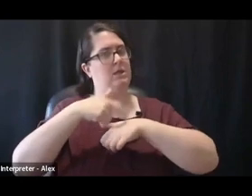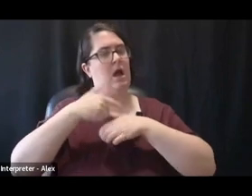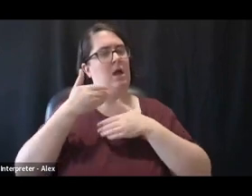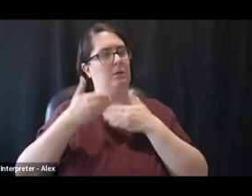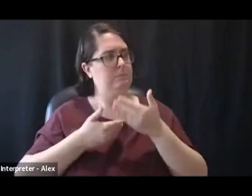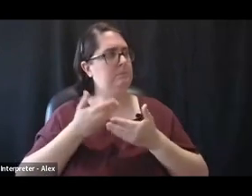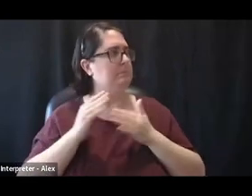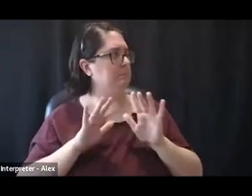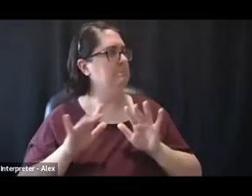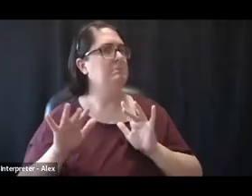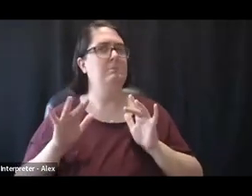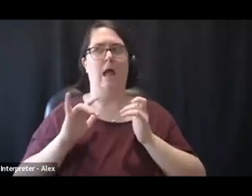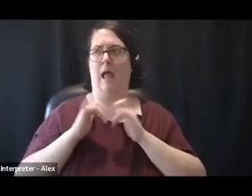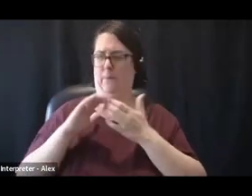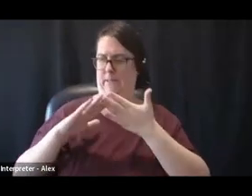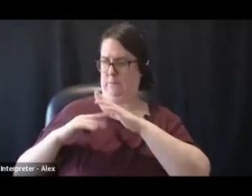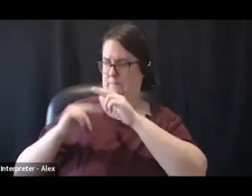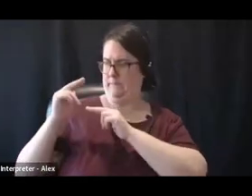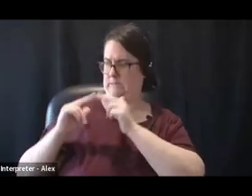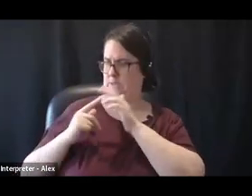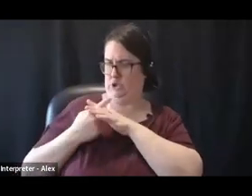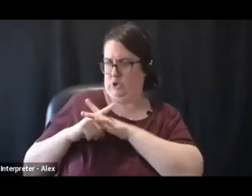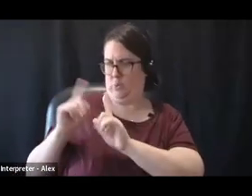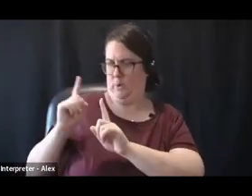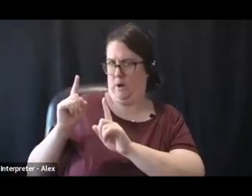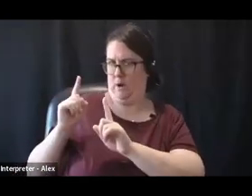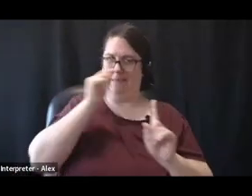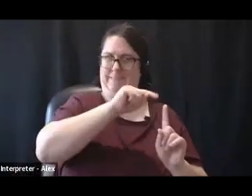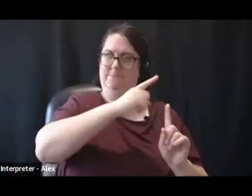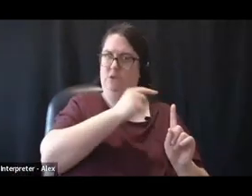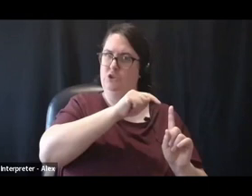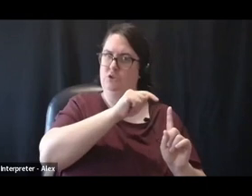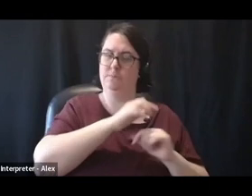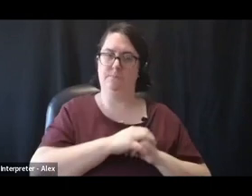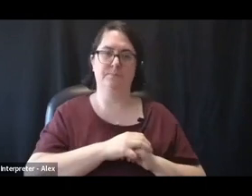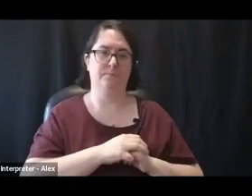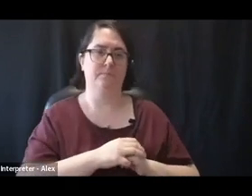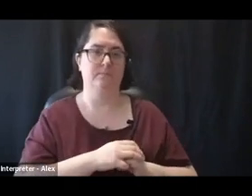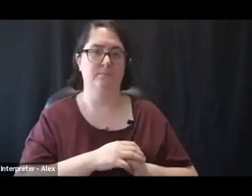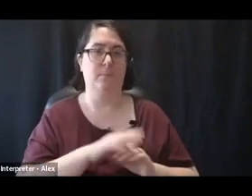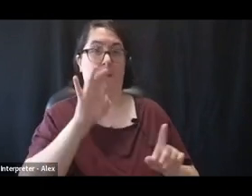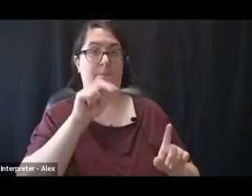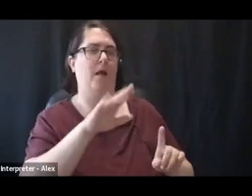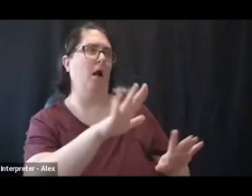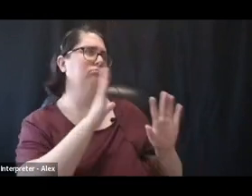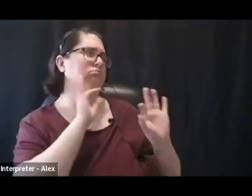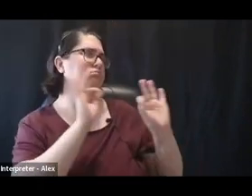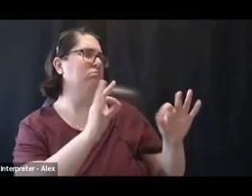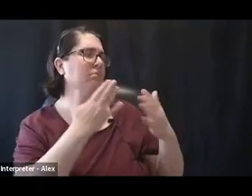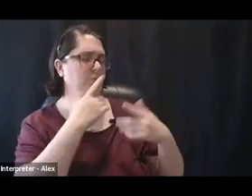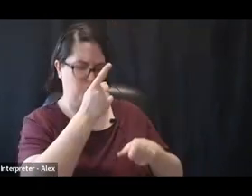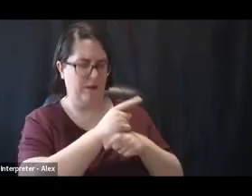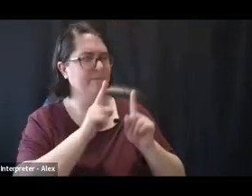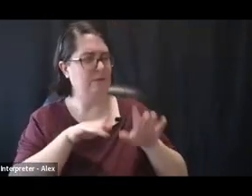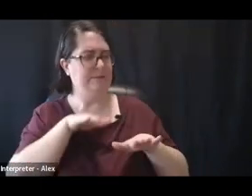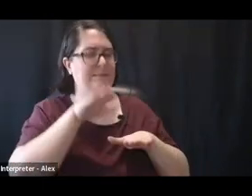about how community building might even begin to take shape. Yeah, I love how, yeah, seeing that as a first step, but as